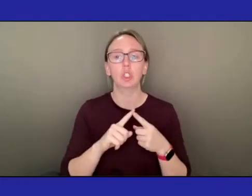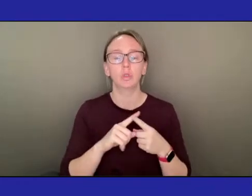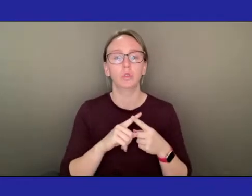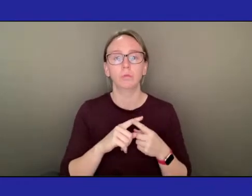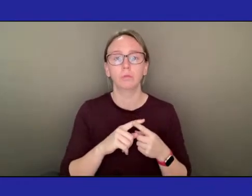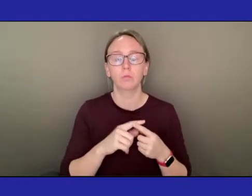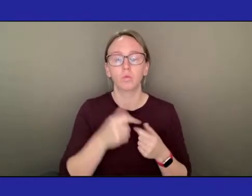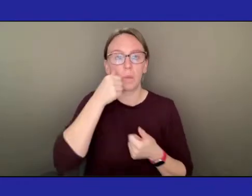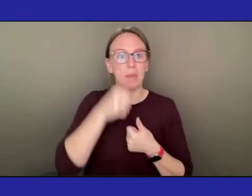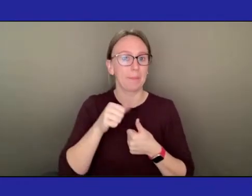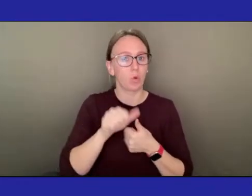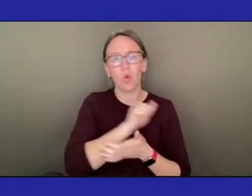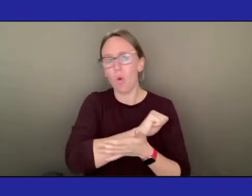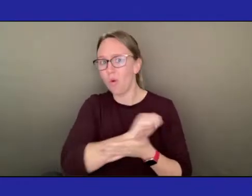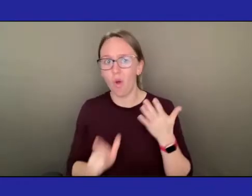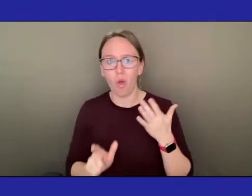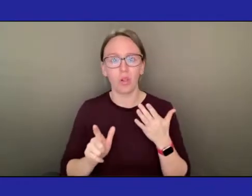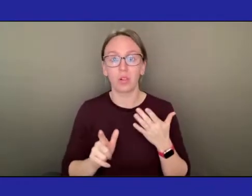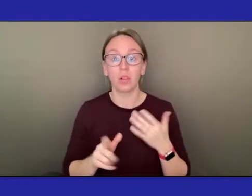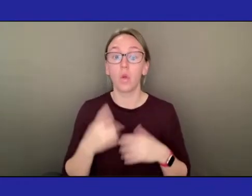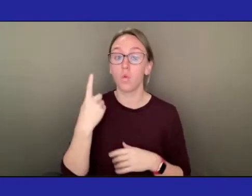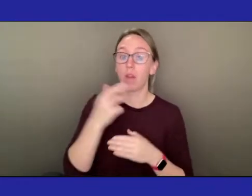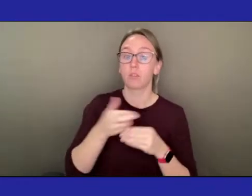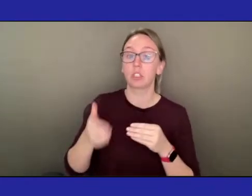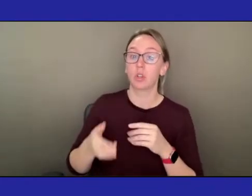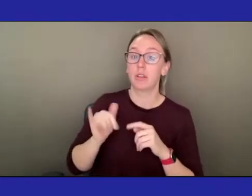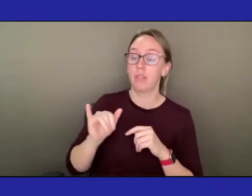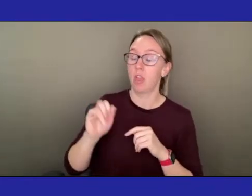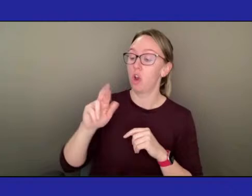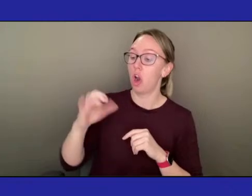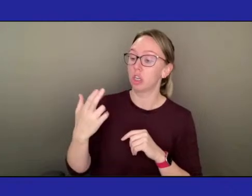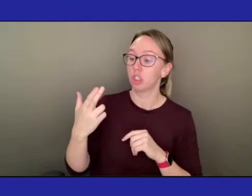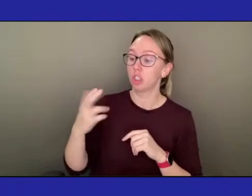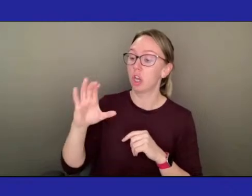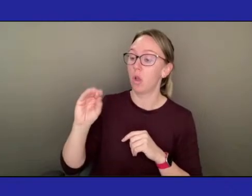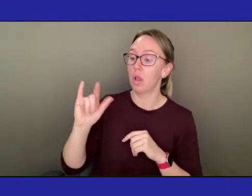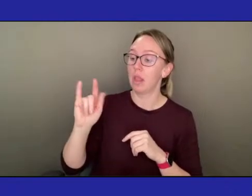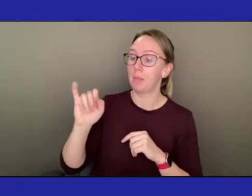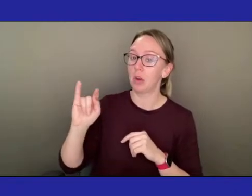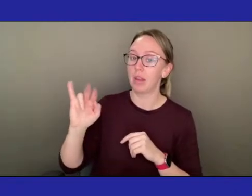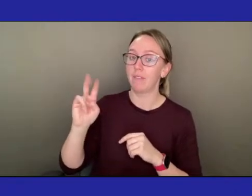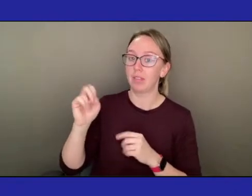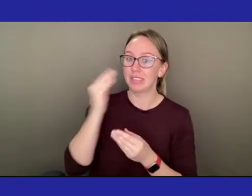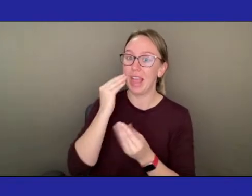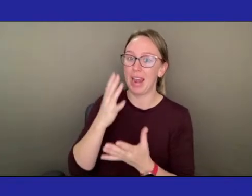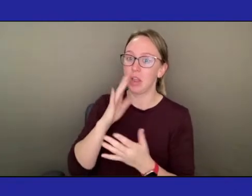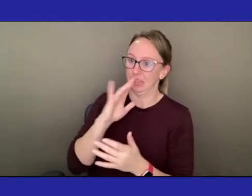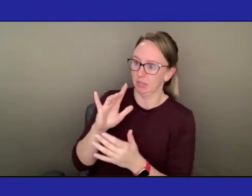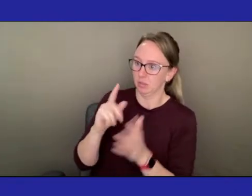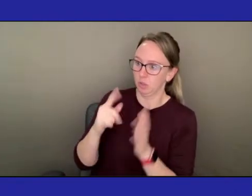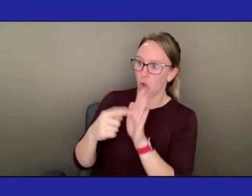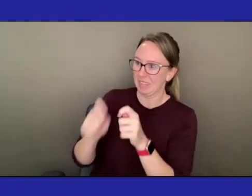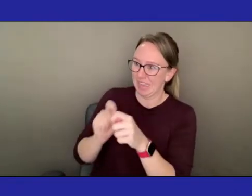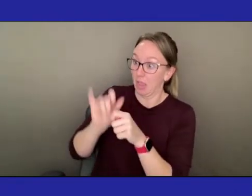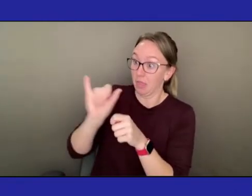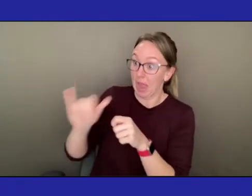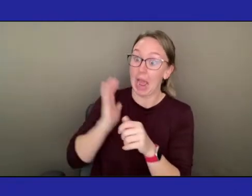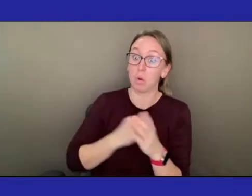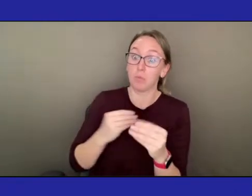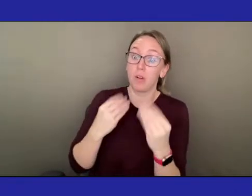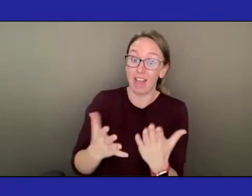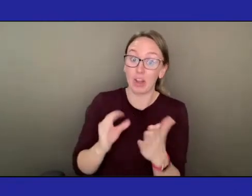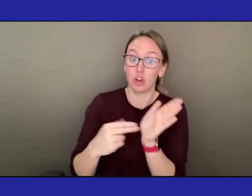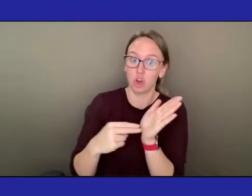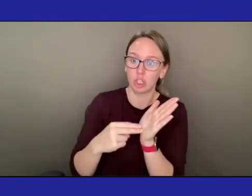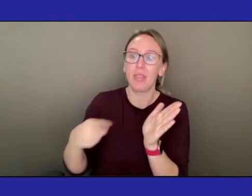the results of the ARCH collaborative data that went out was that, echoing exactly that, is that our providers and nursing are actually asking for more